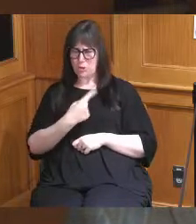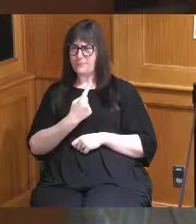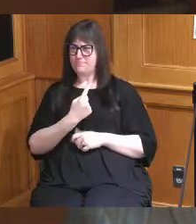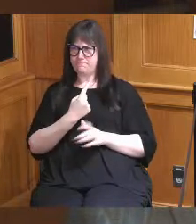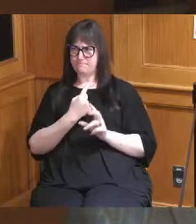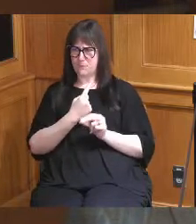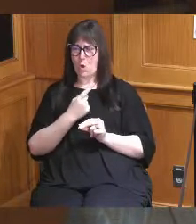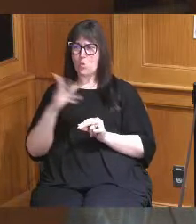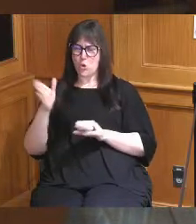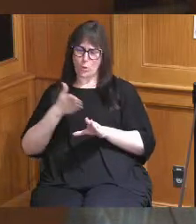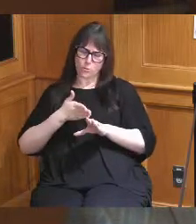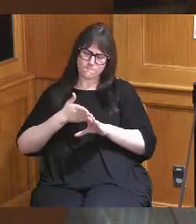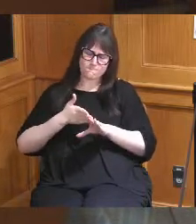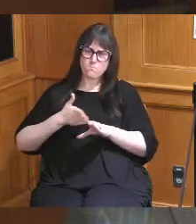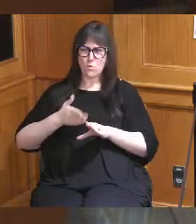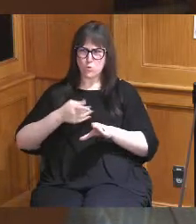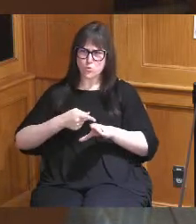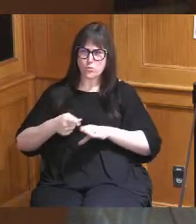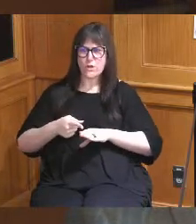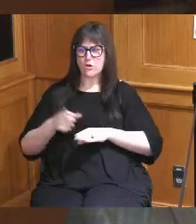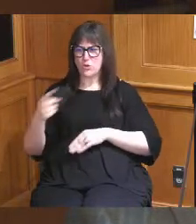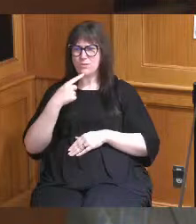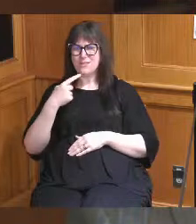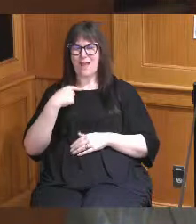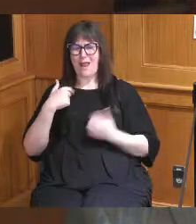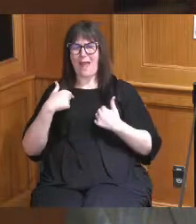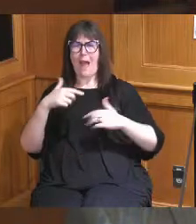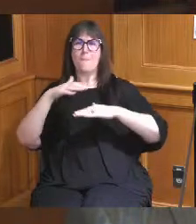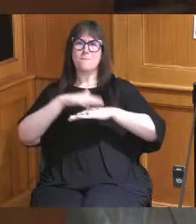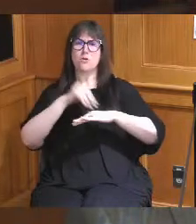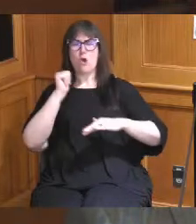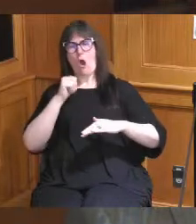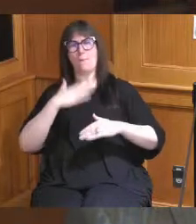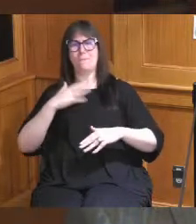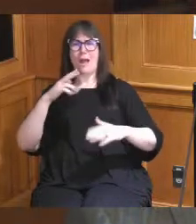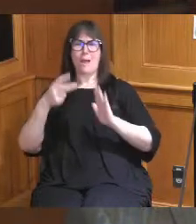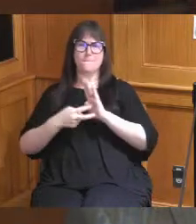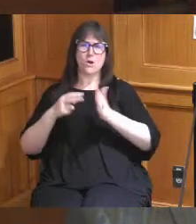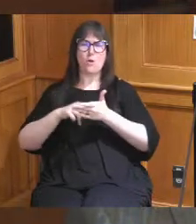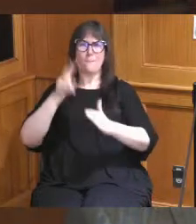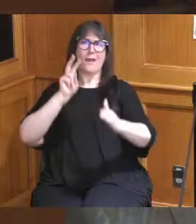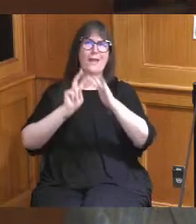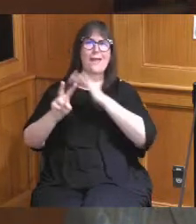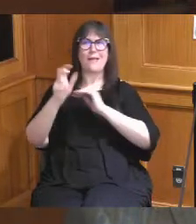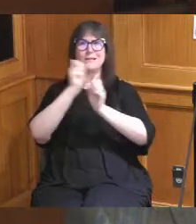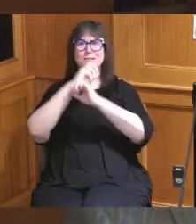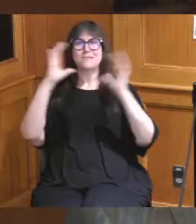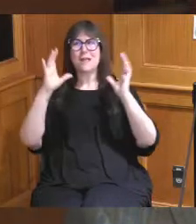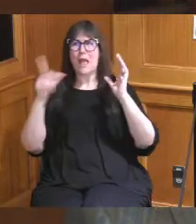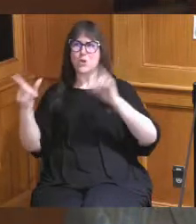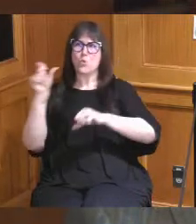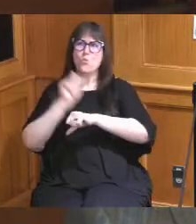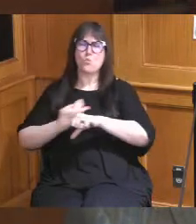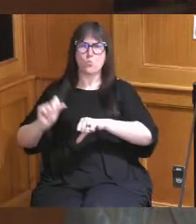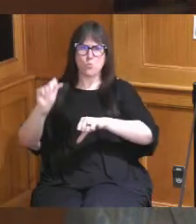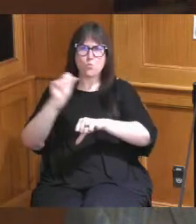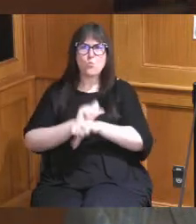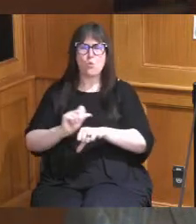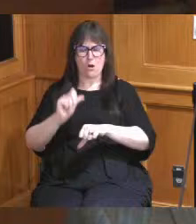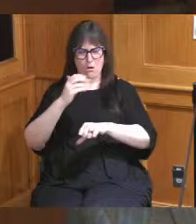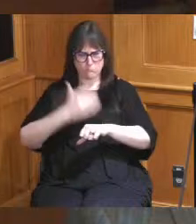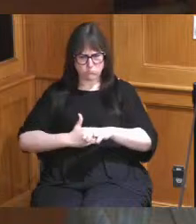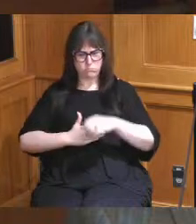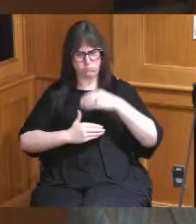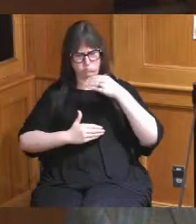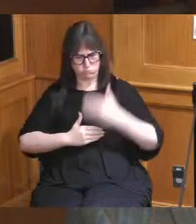stellar career, but you said, this is my calling. And you went to work, and all the steps that had to be